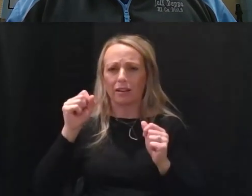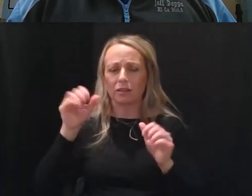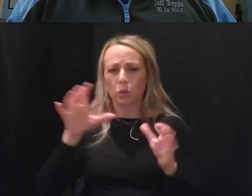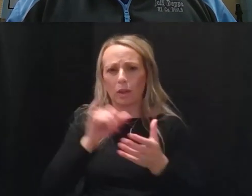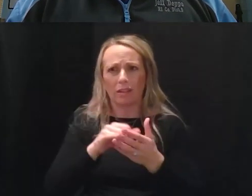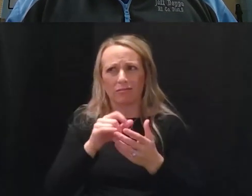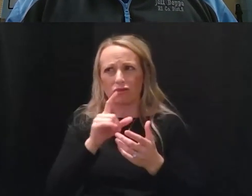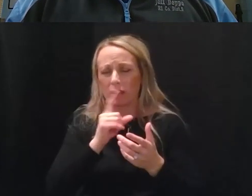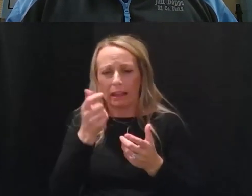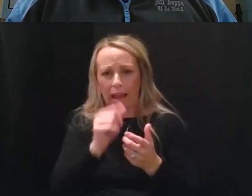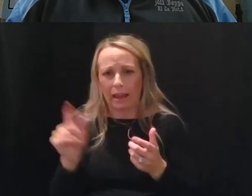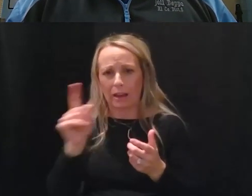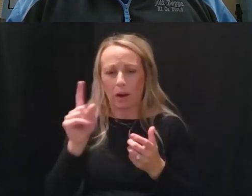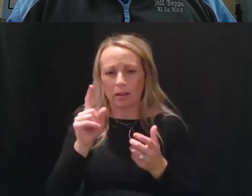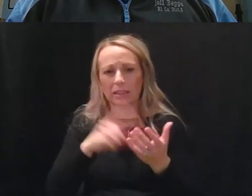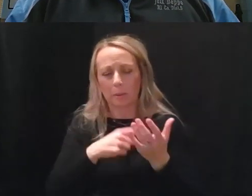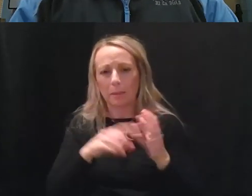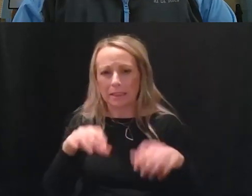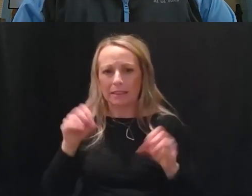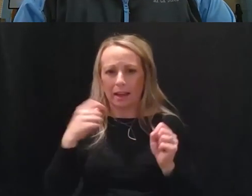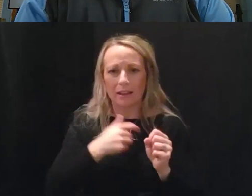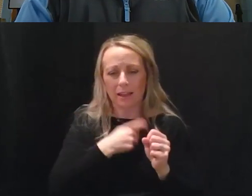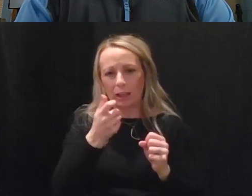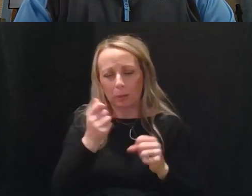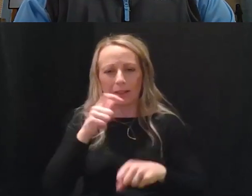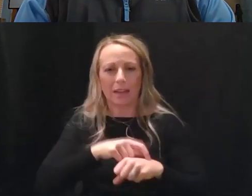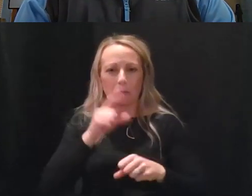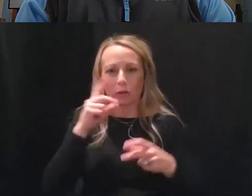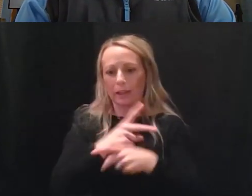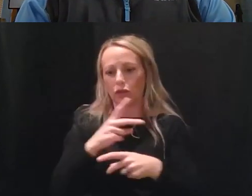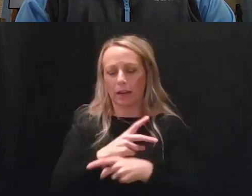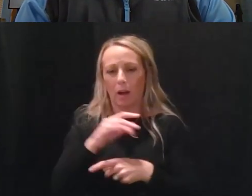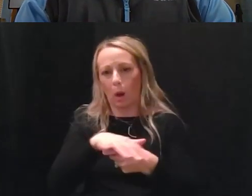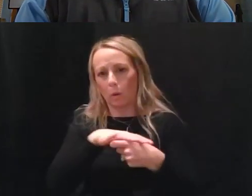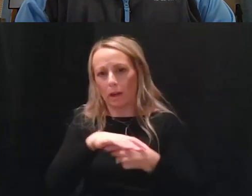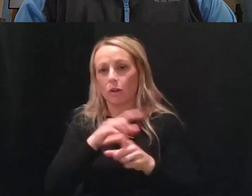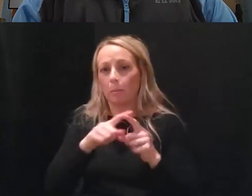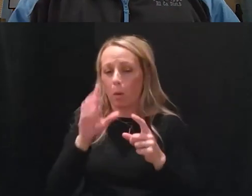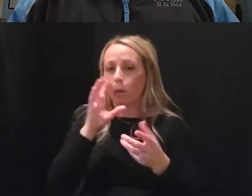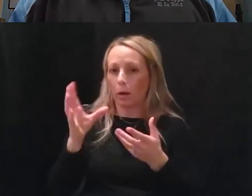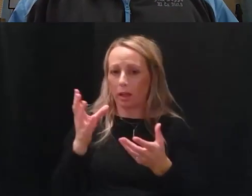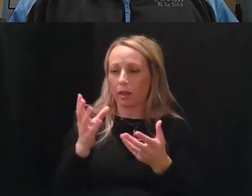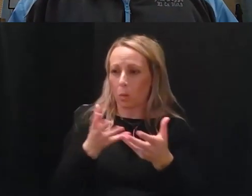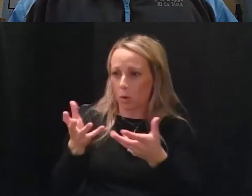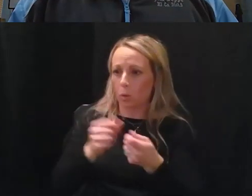days to figure it out, or a week or so, but we will work with that potential donor to get them to come in.